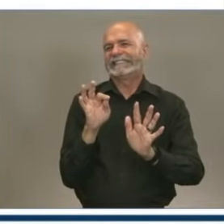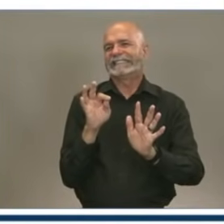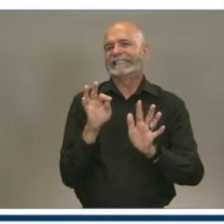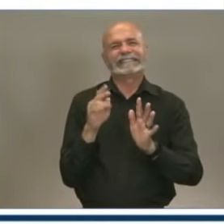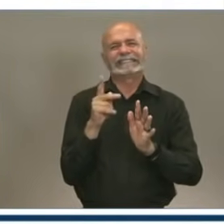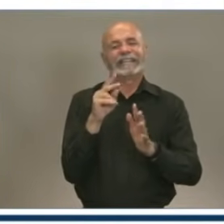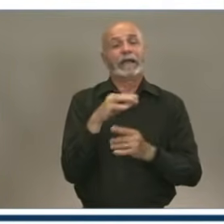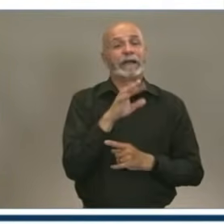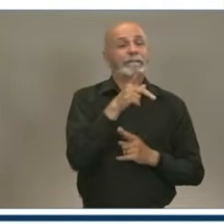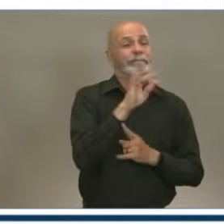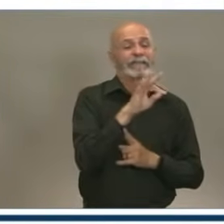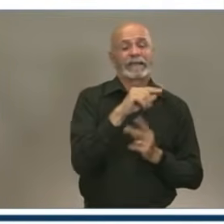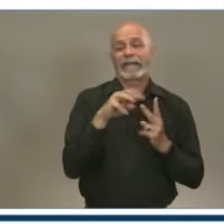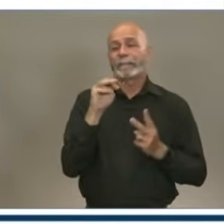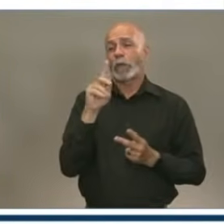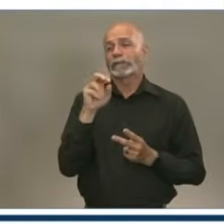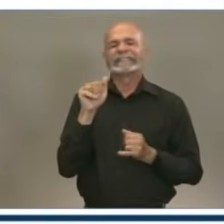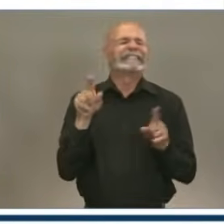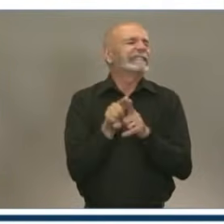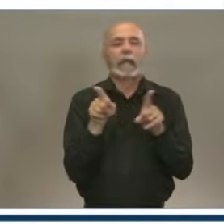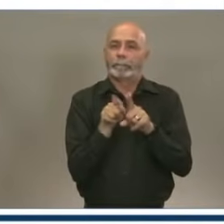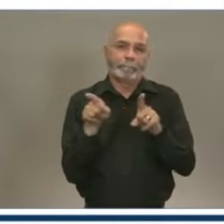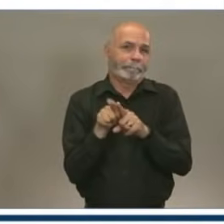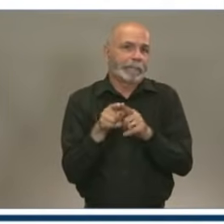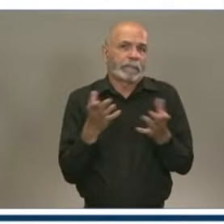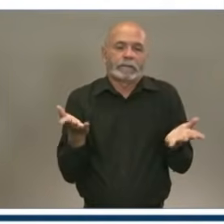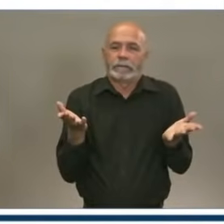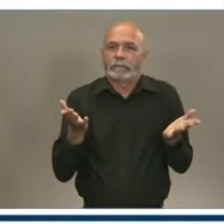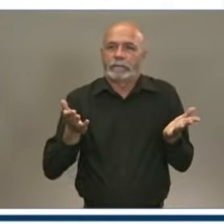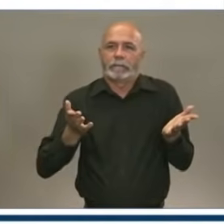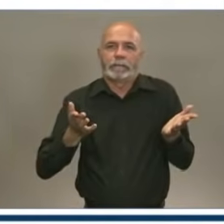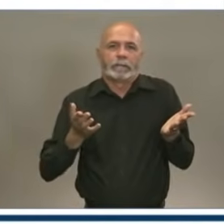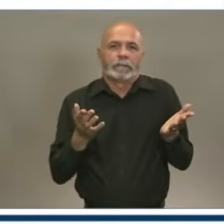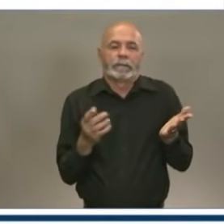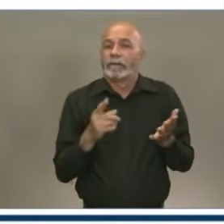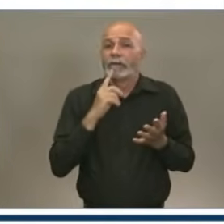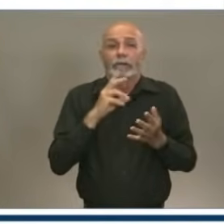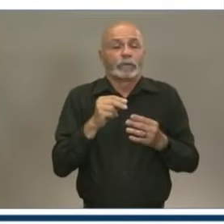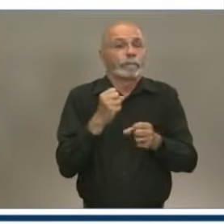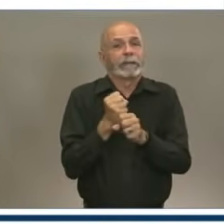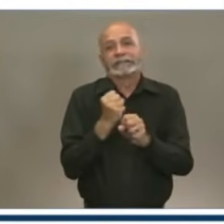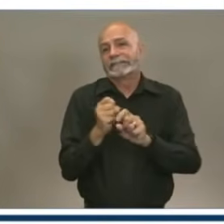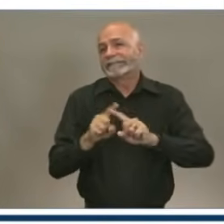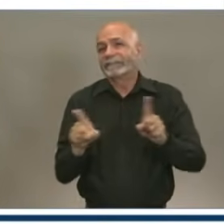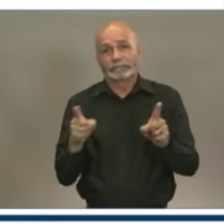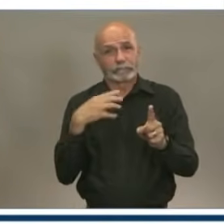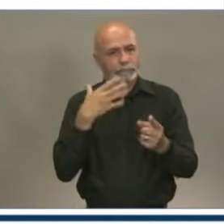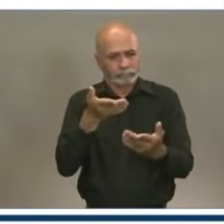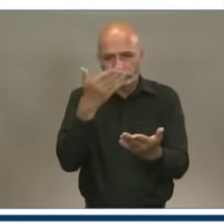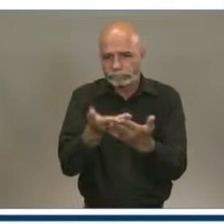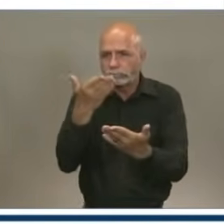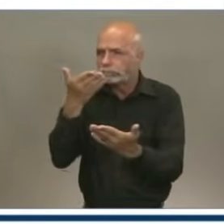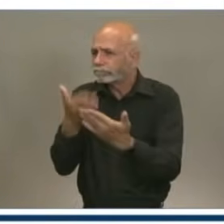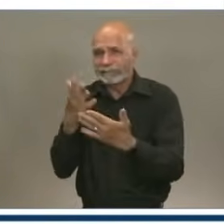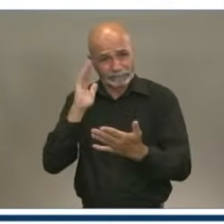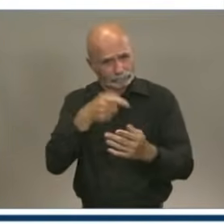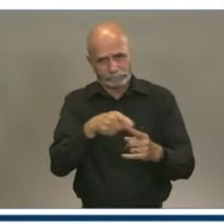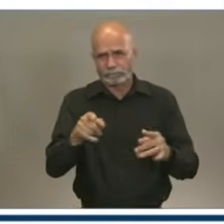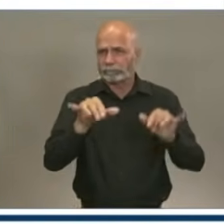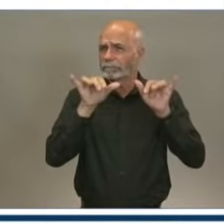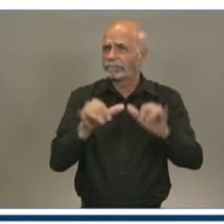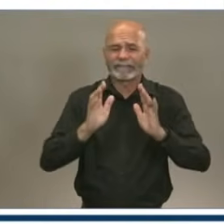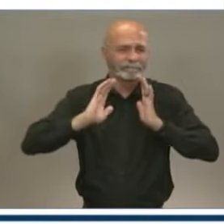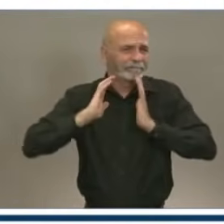mRNA vaccines, and both are very safe and effective, and there's clear evidence that it is perfectly fine